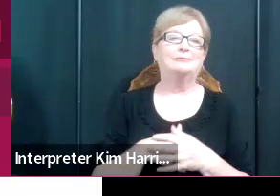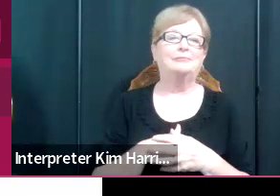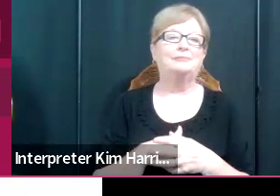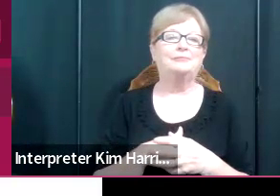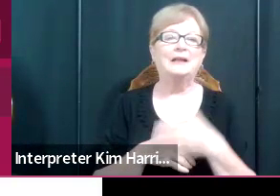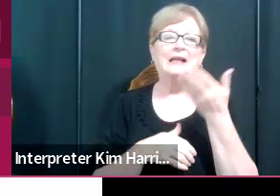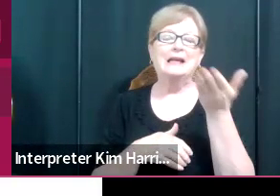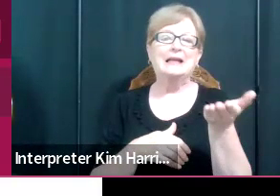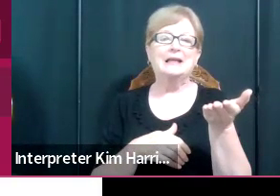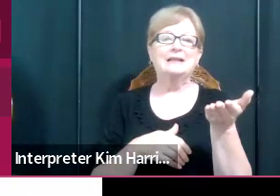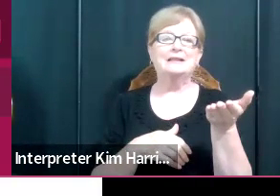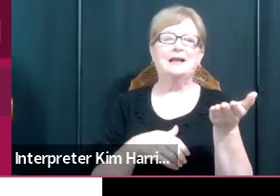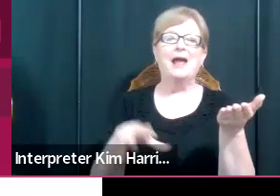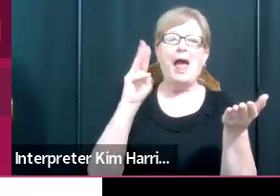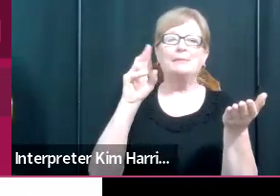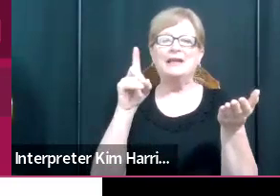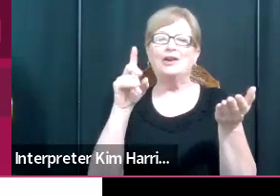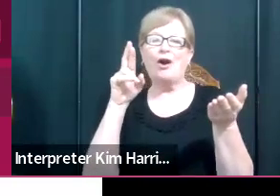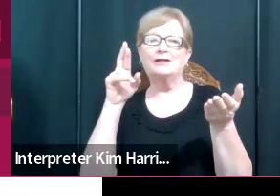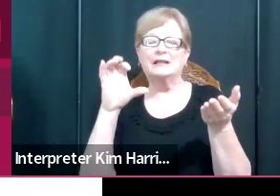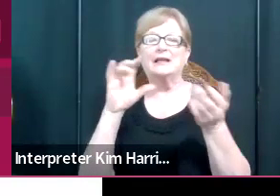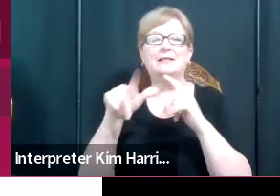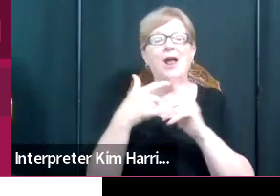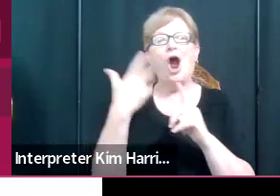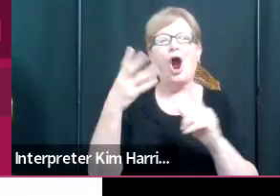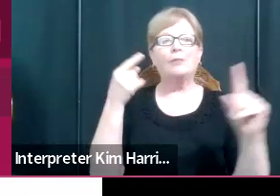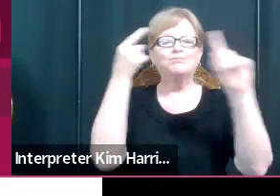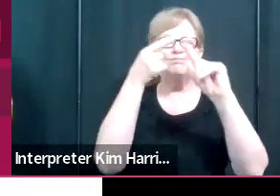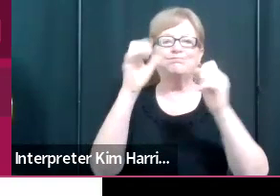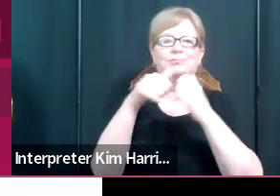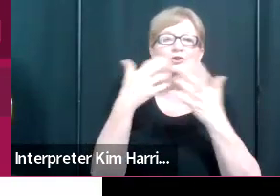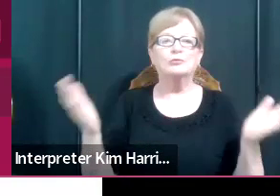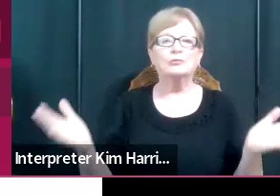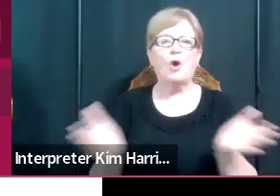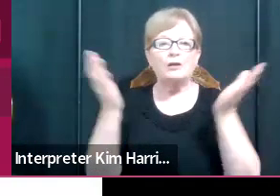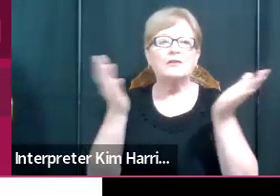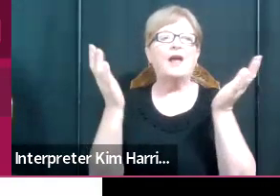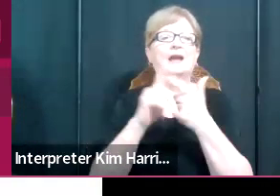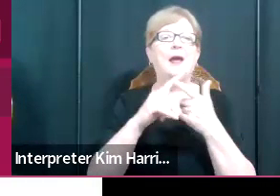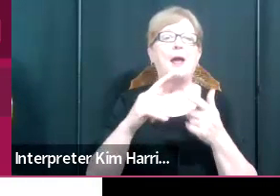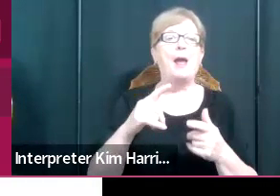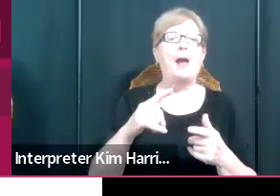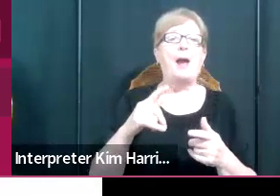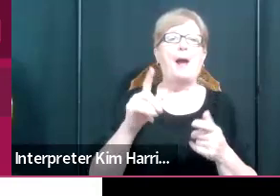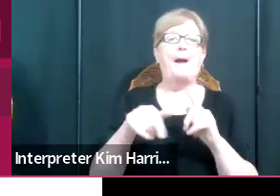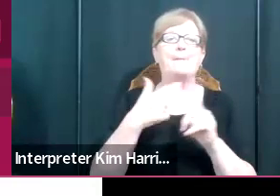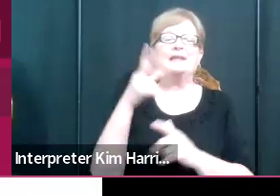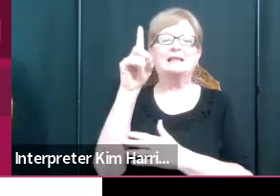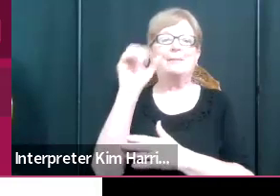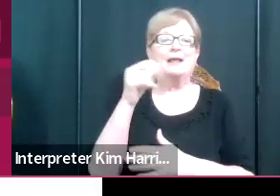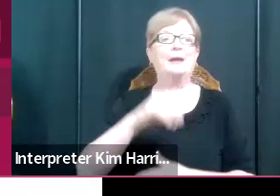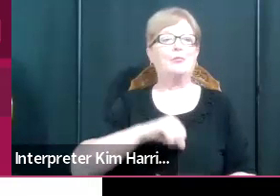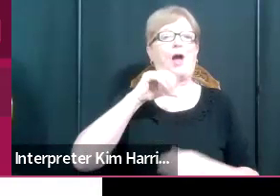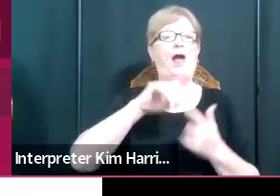A little about MDRC. Our mission is to cultivate disability pride and strengthen the disability